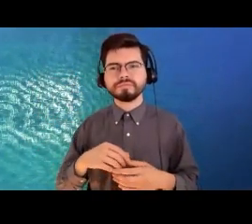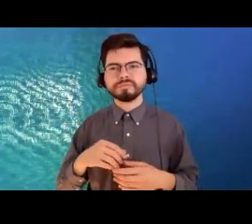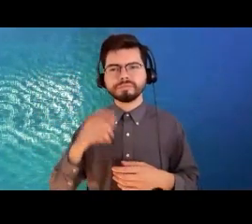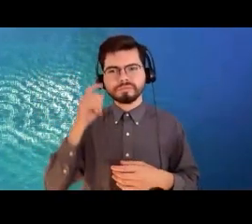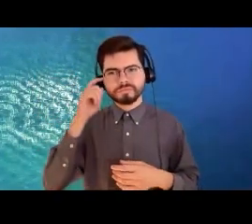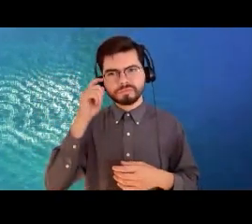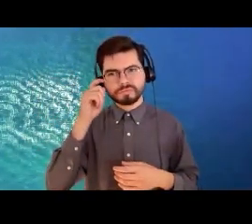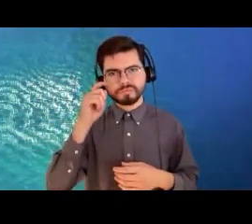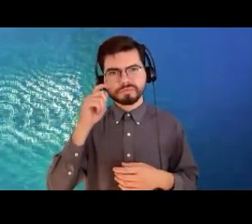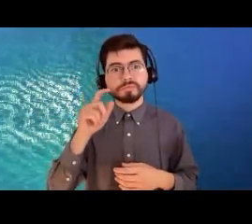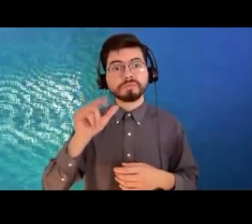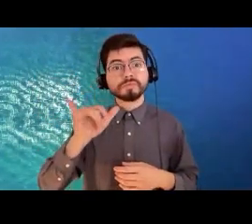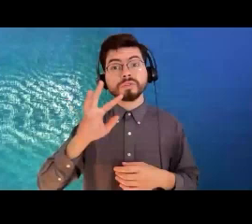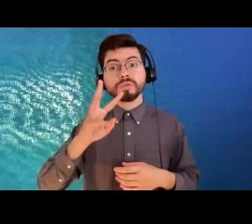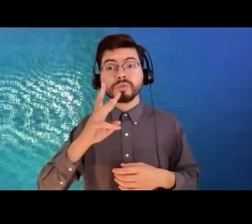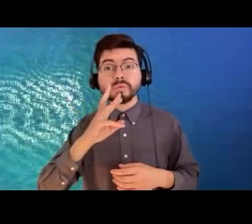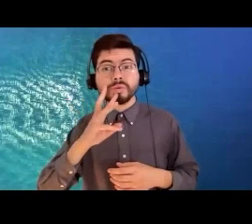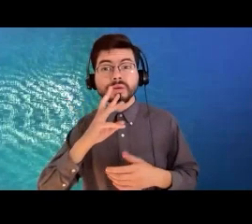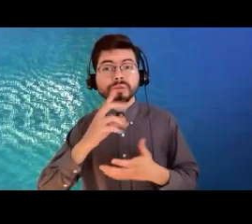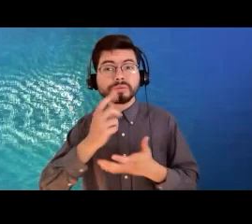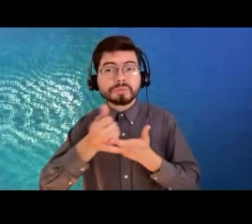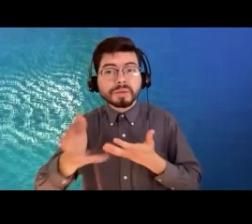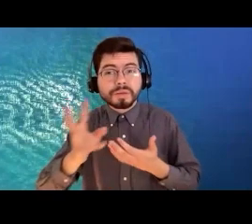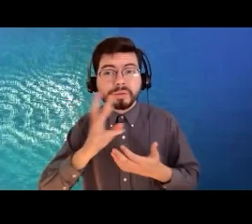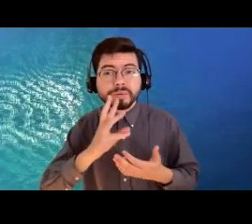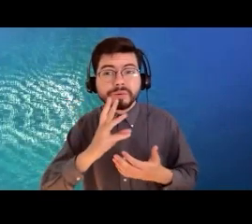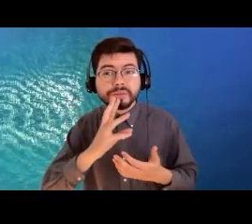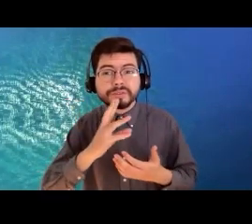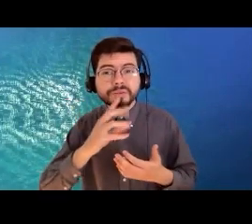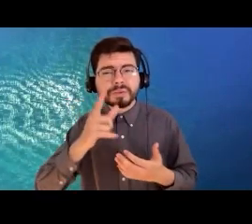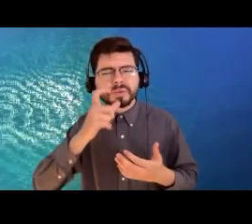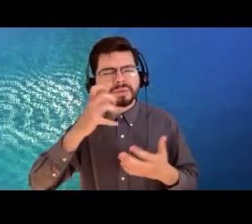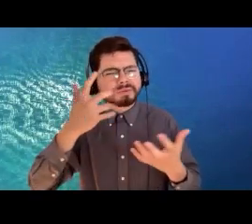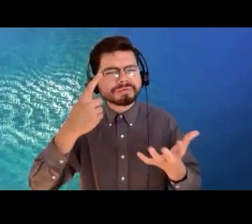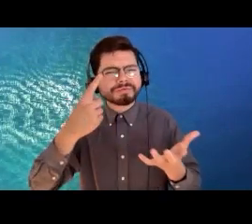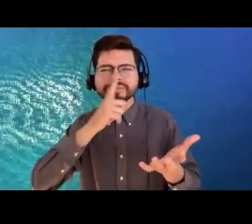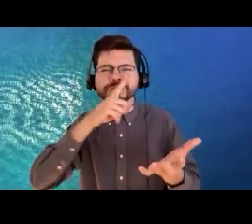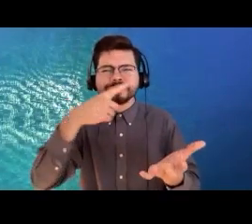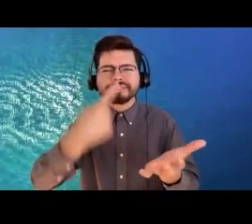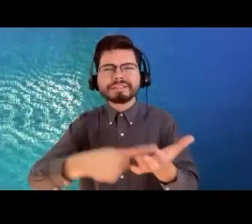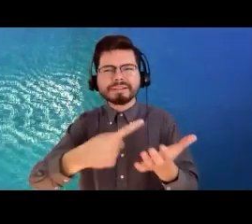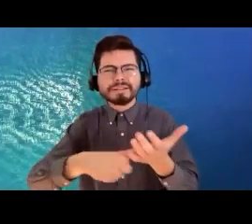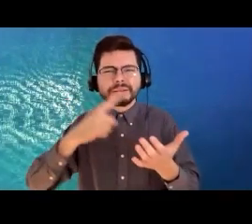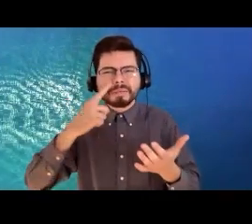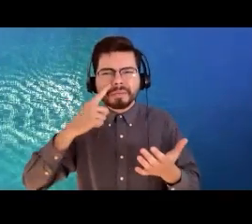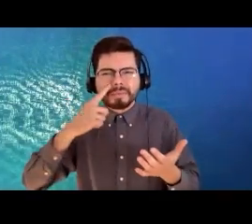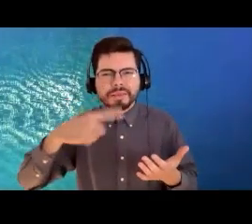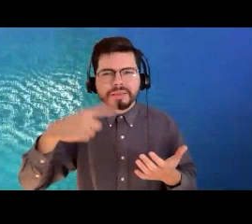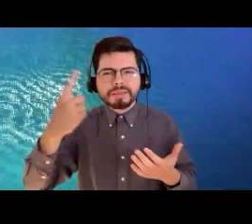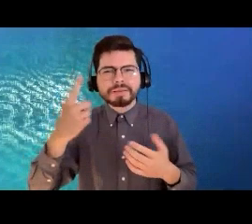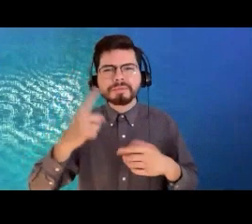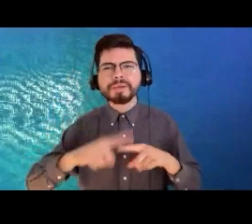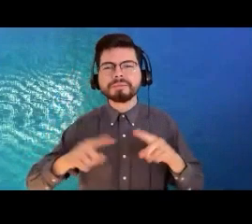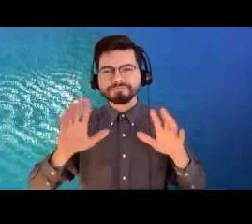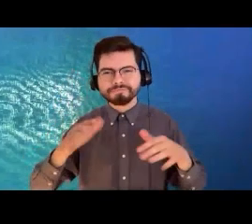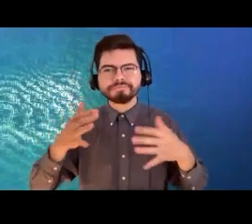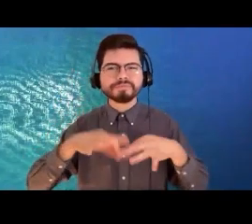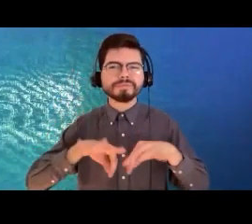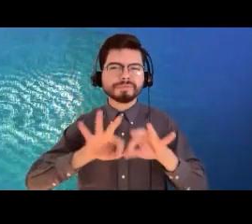Who wants to talk about that? But we have to have it. And we have a project online to